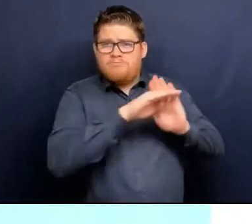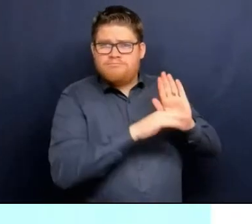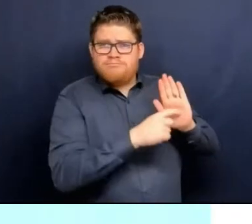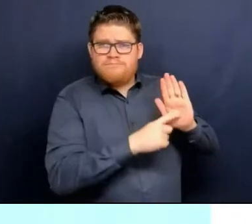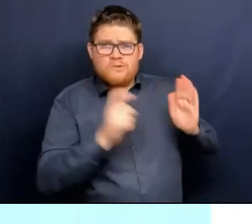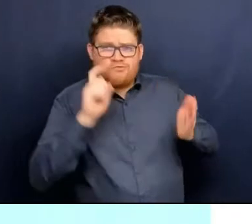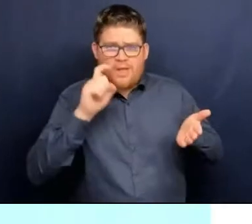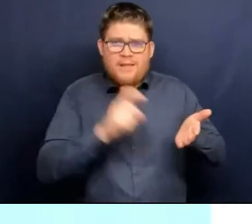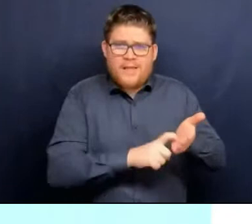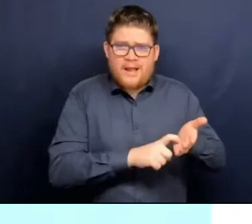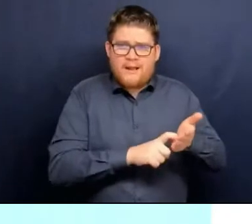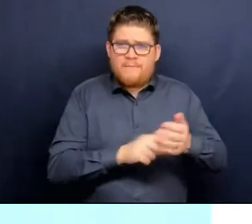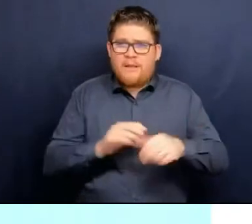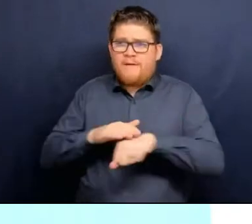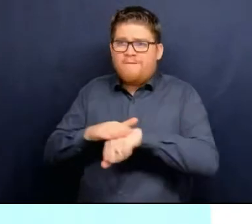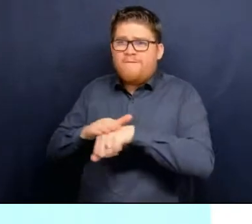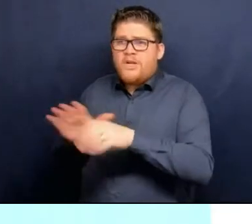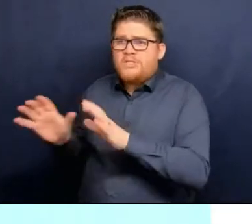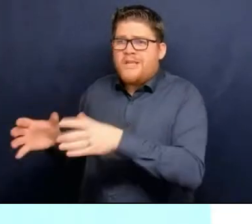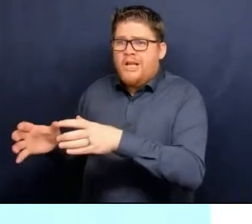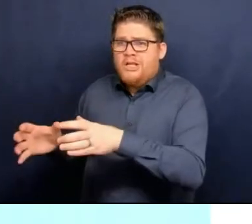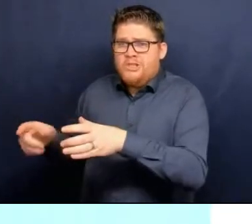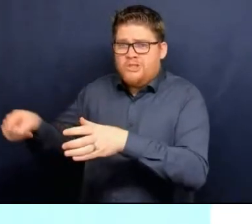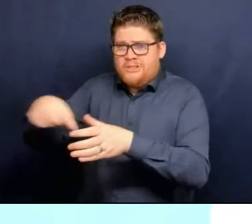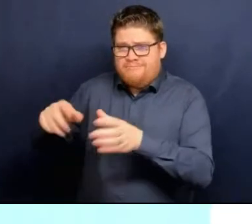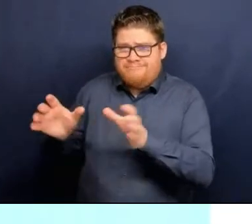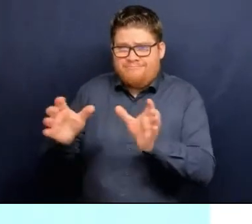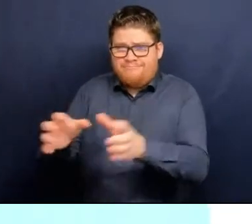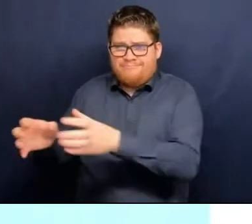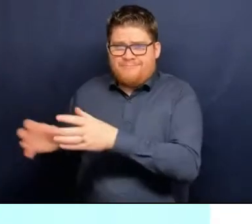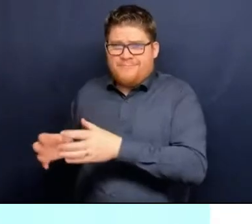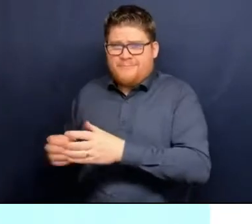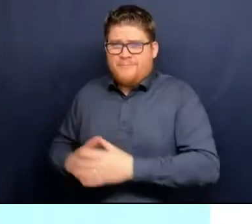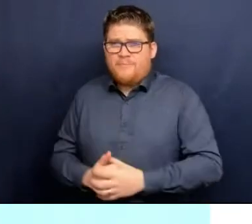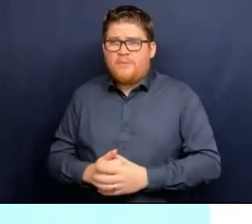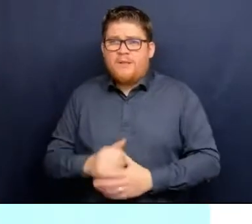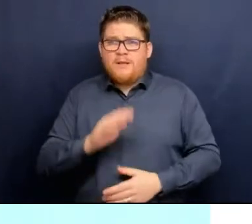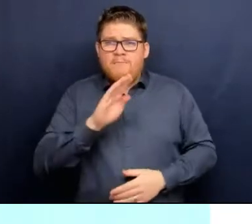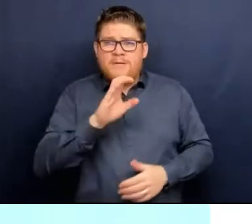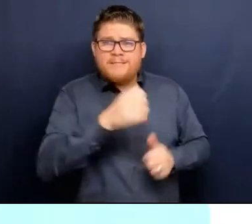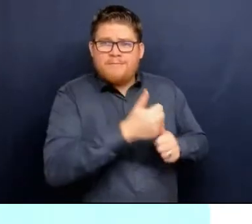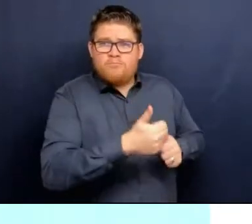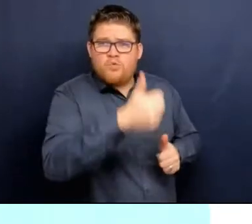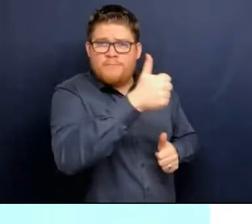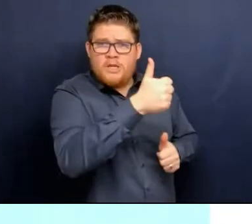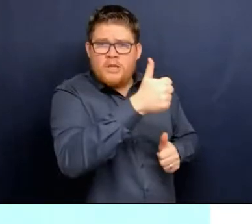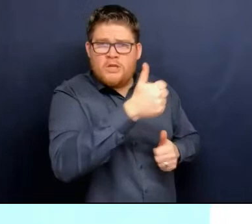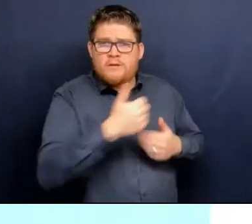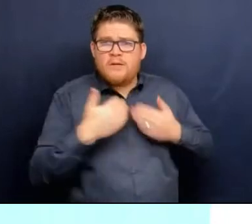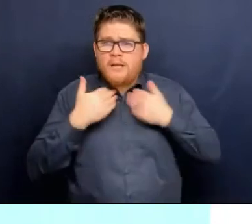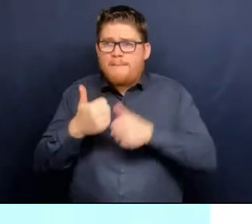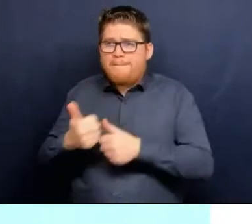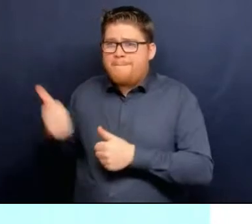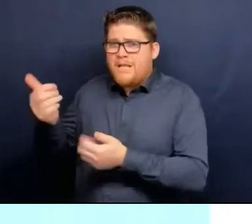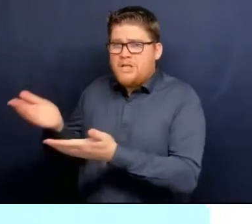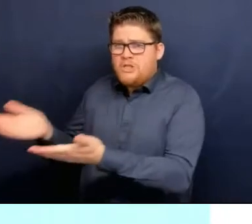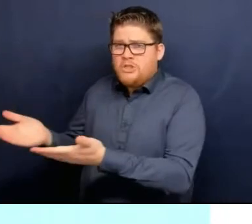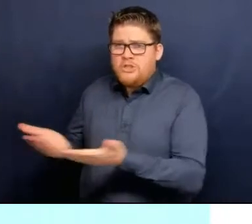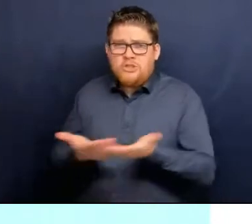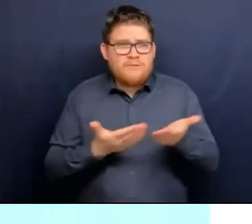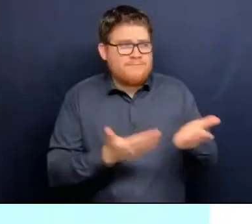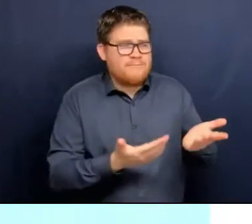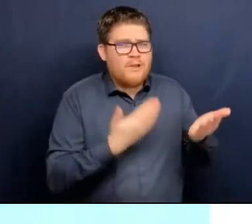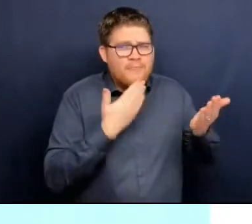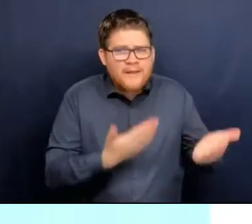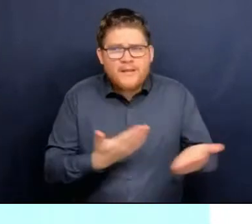this work forward. The work of the Justice Council is, of course, about one aspect of the real on-the-ground reality faced